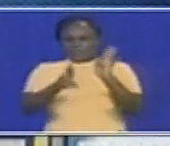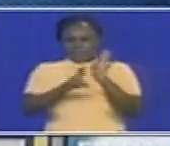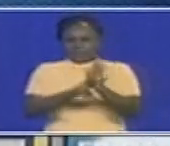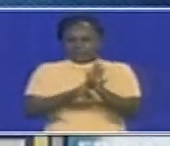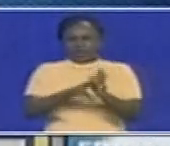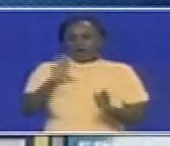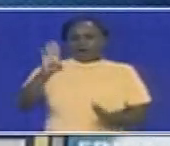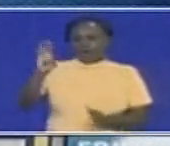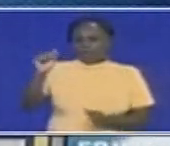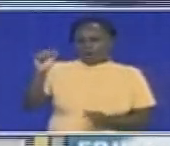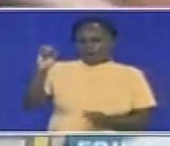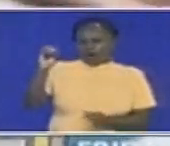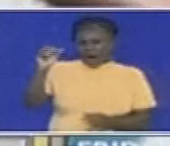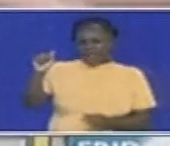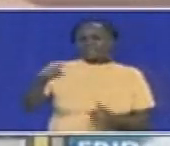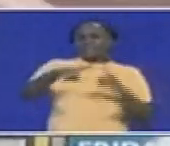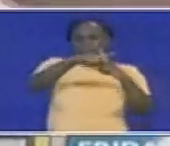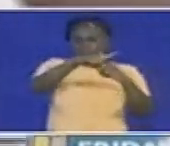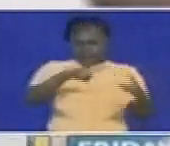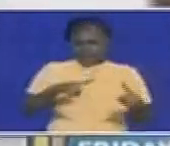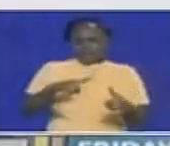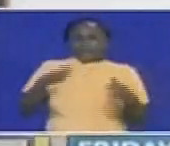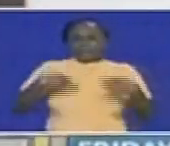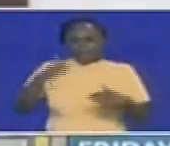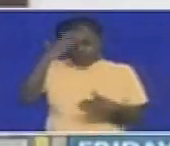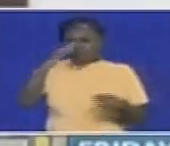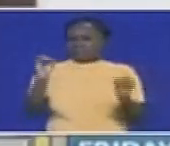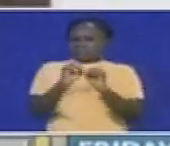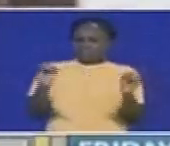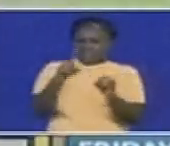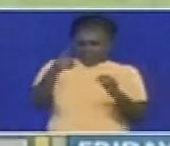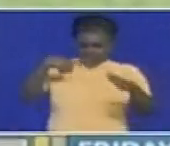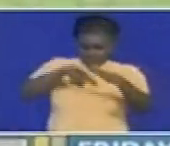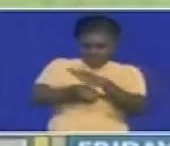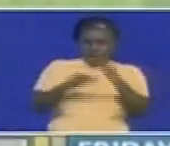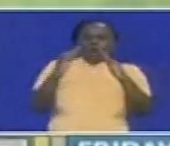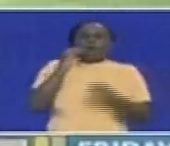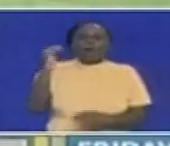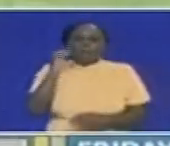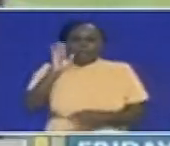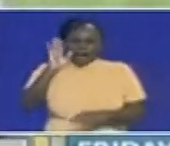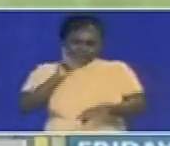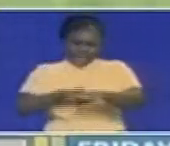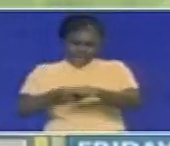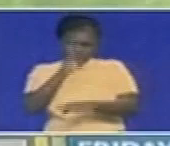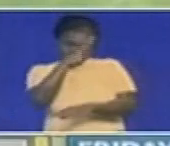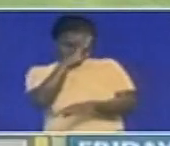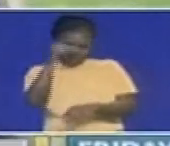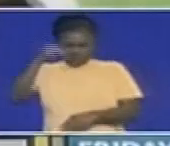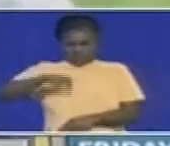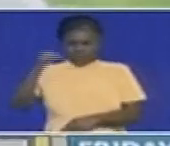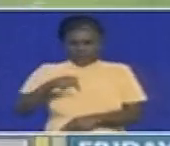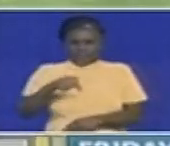Boaz, odhiambo, ondiek was killed by unknown number of thugs who attacked him at his home at about 1:30 a.m. today.